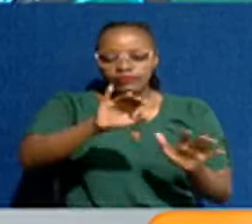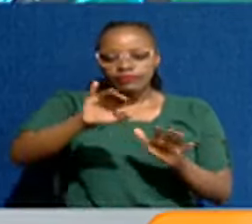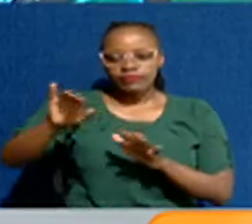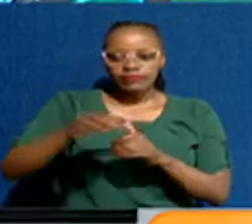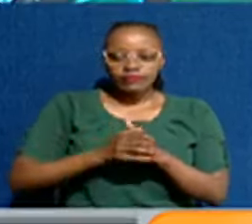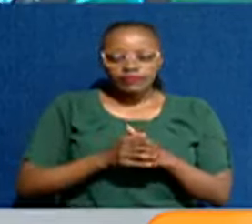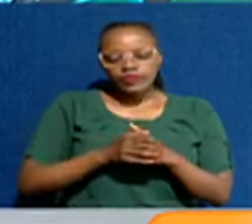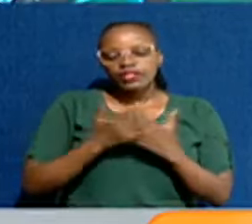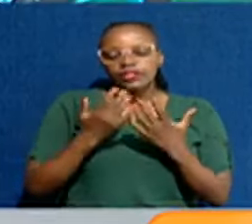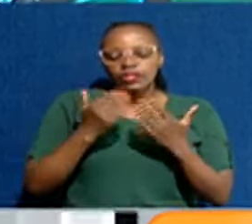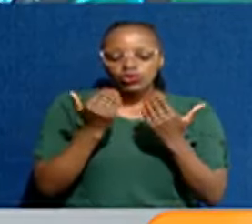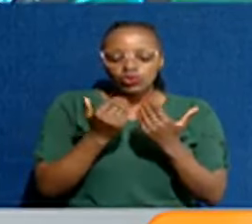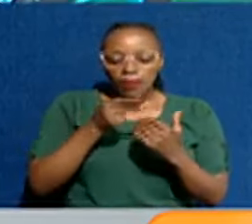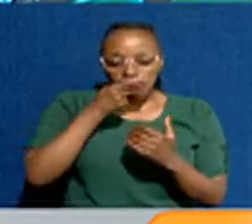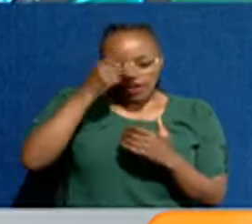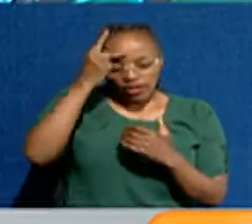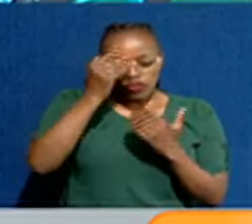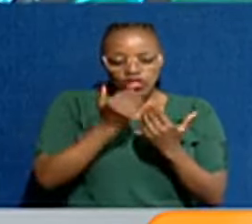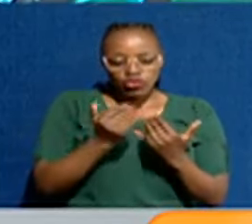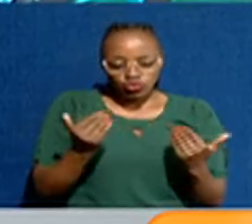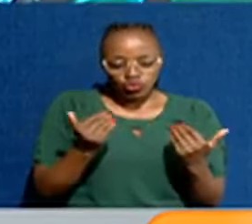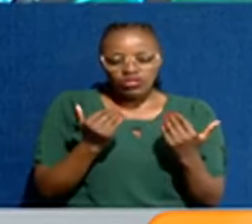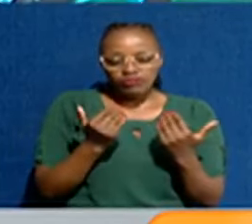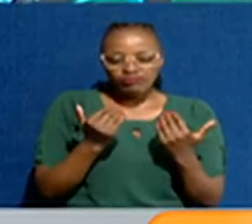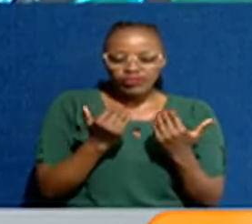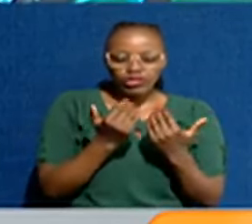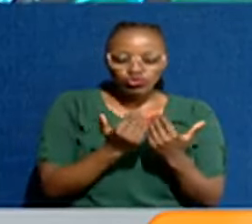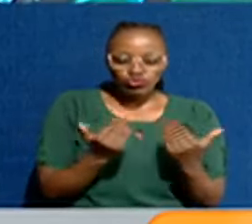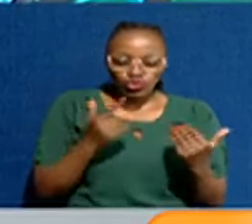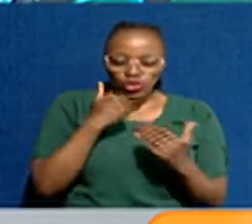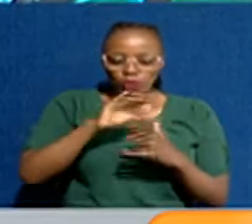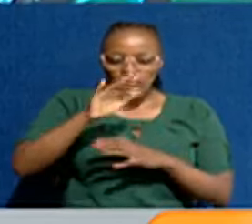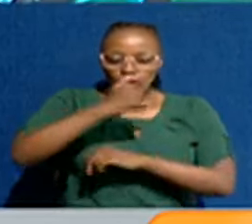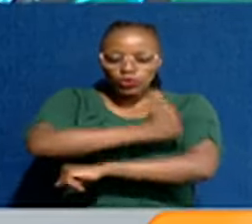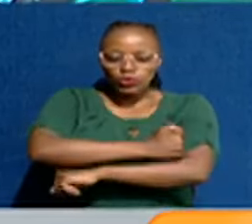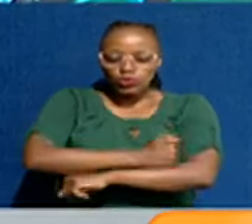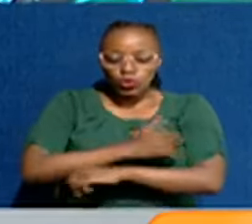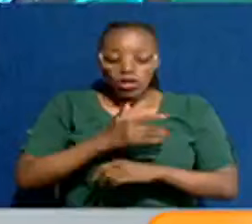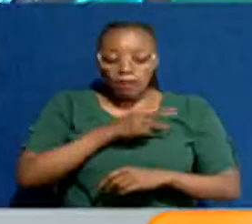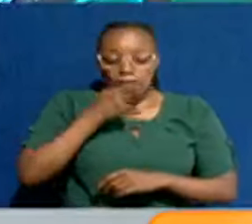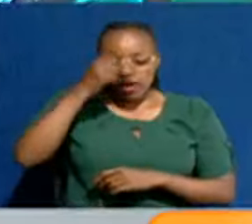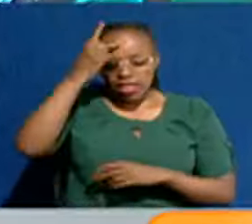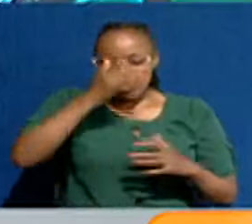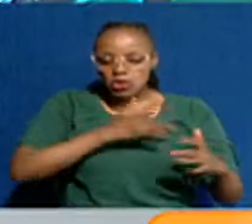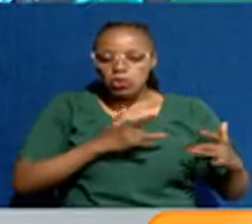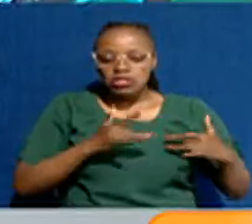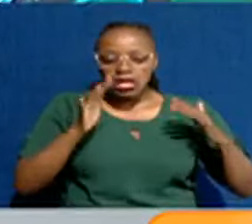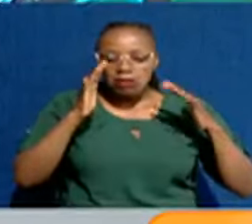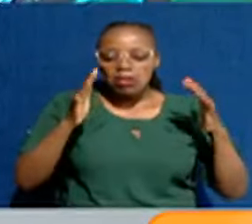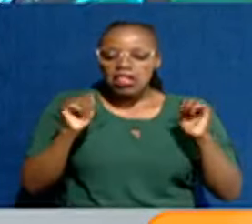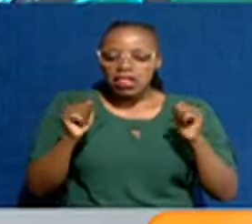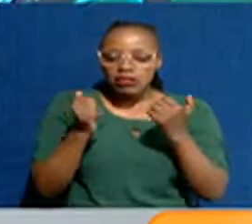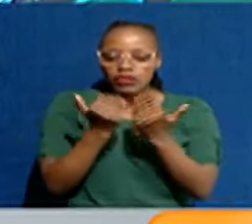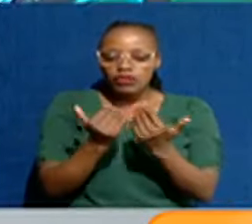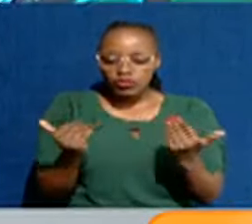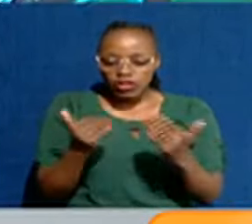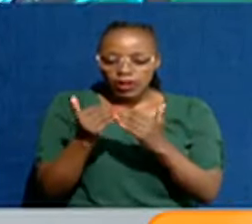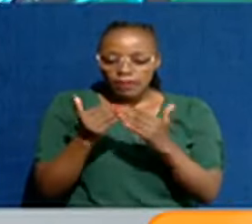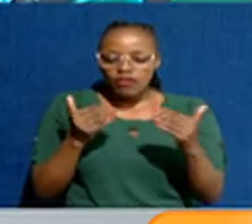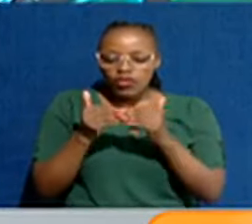Parents of school-going children in flood-hit areas have expressed concern for the safety of their children ahead